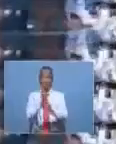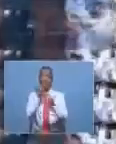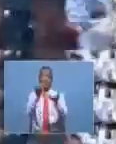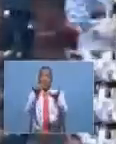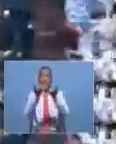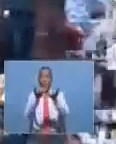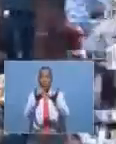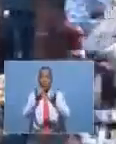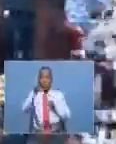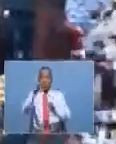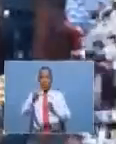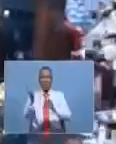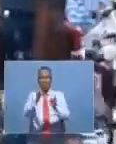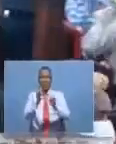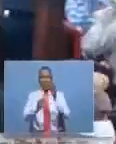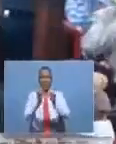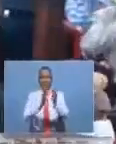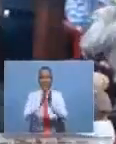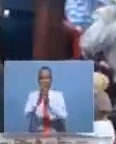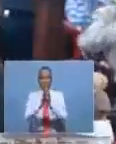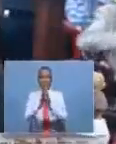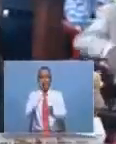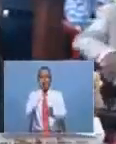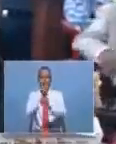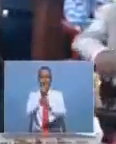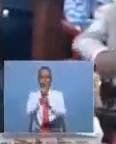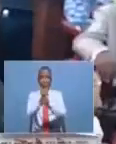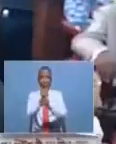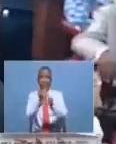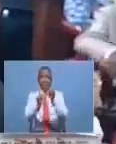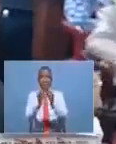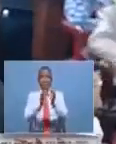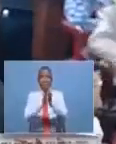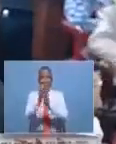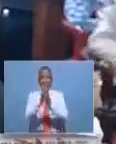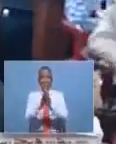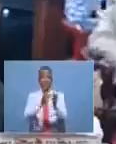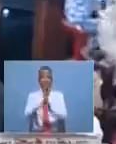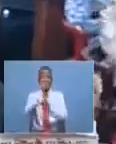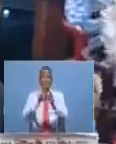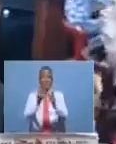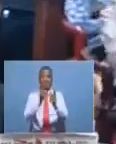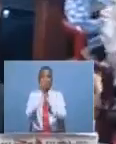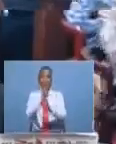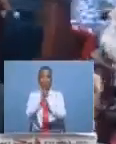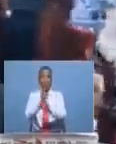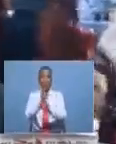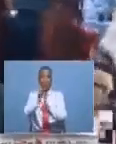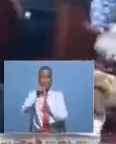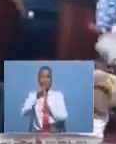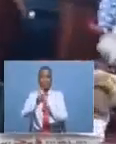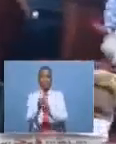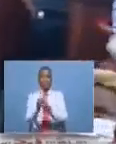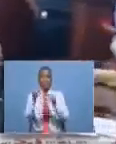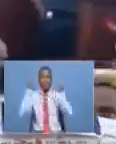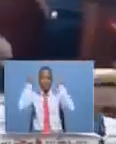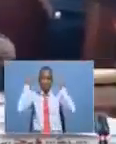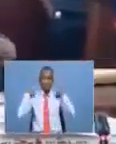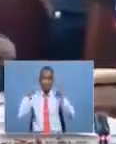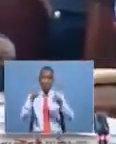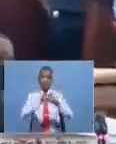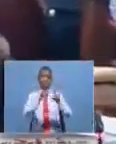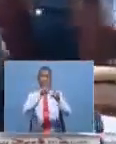Of justice. Order in court, please. If the interests of justice demand that. There are many justices of the Supreme Court in the